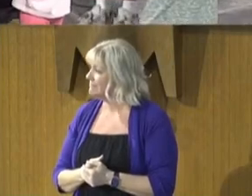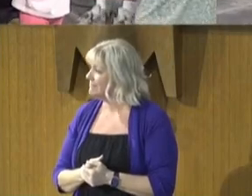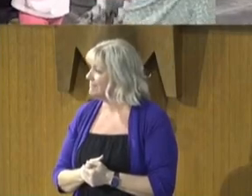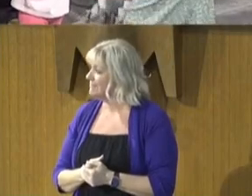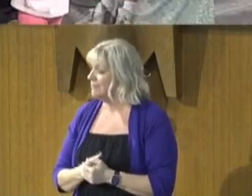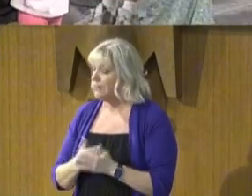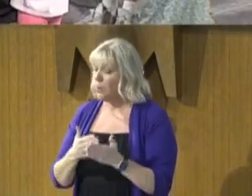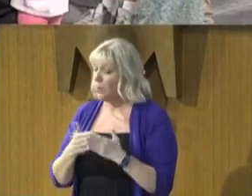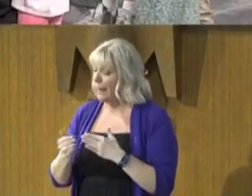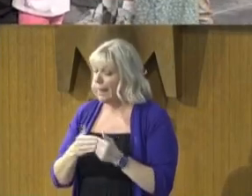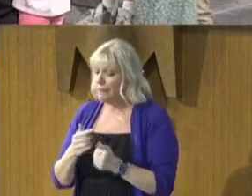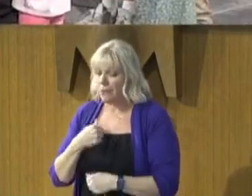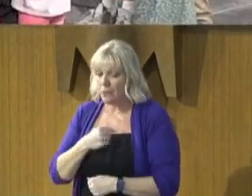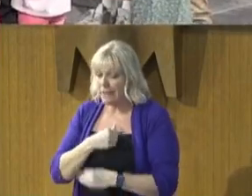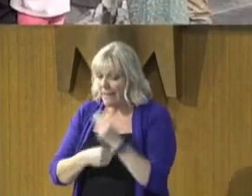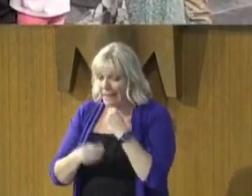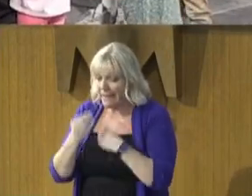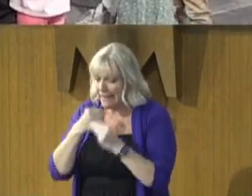Whenever we eat it,